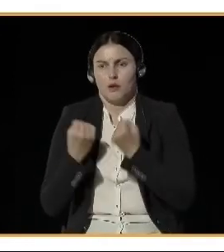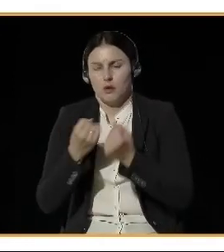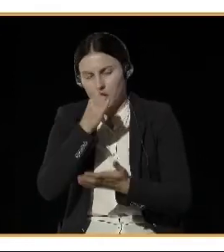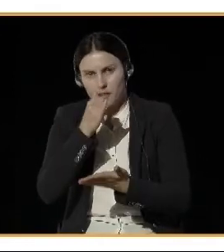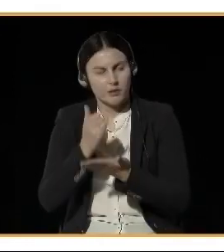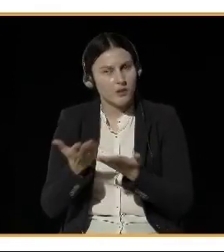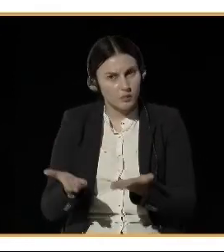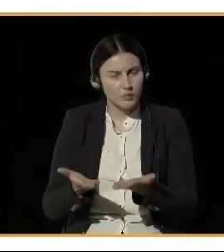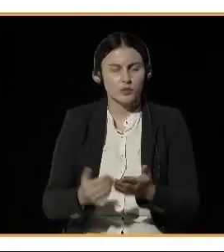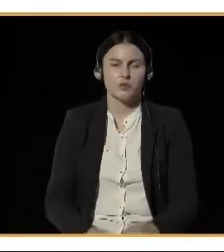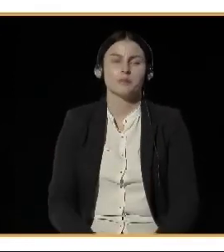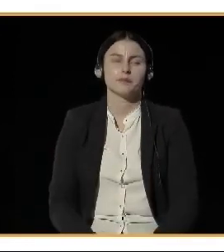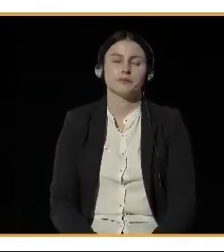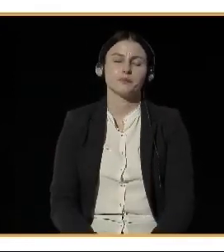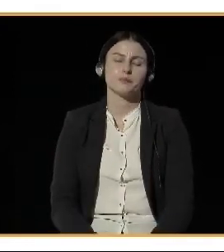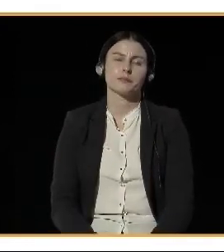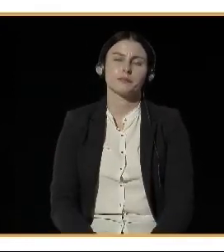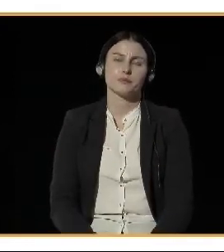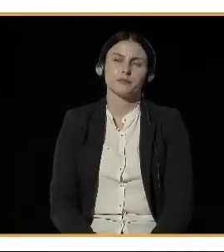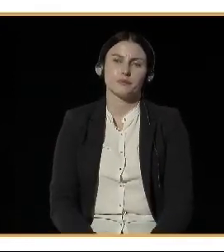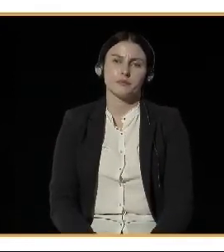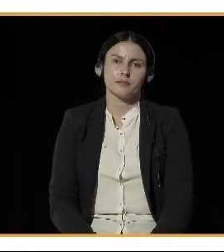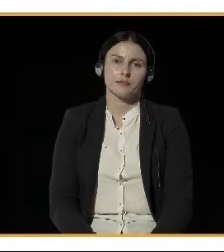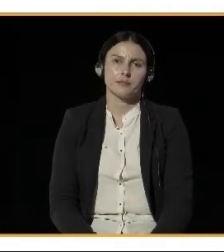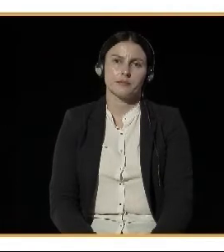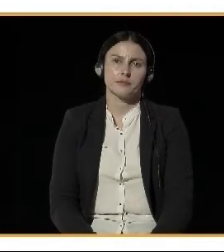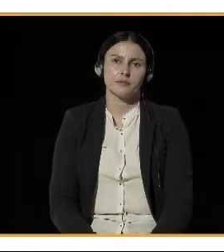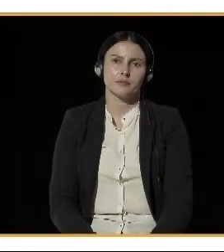living environment, into creating their